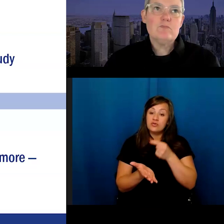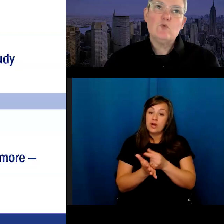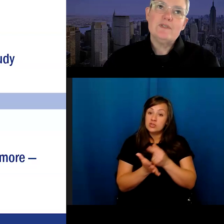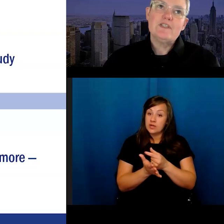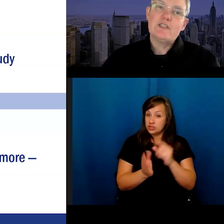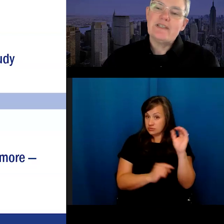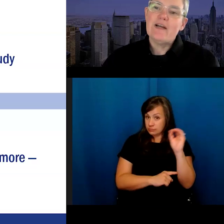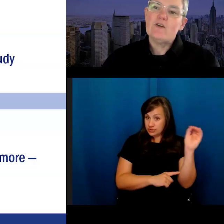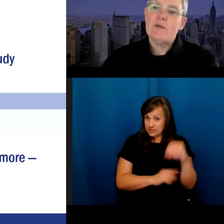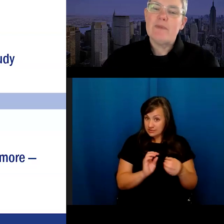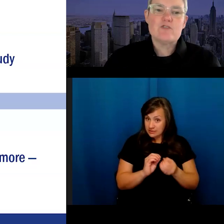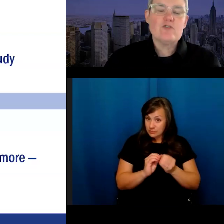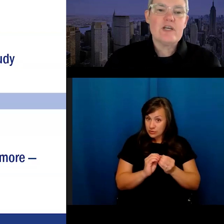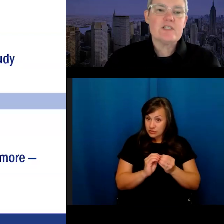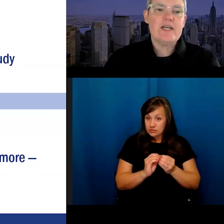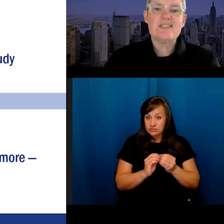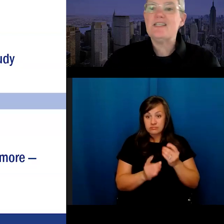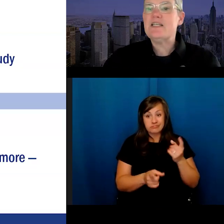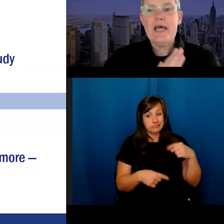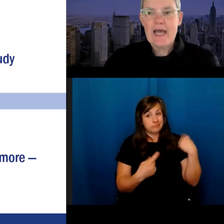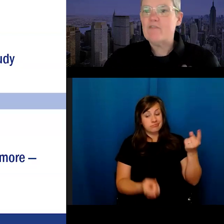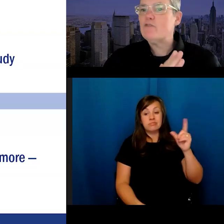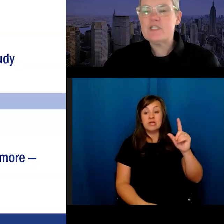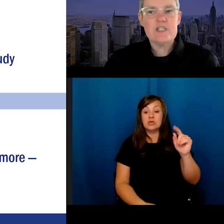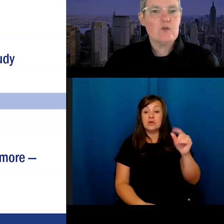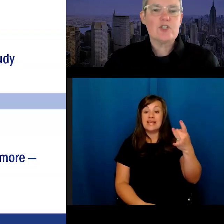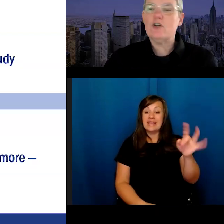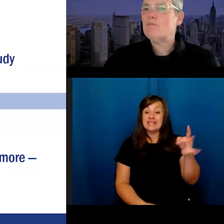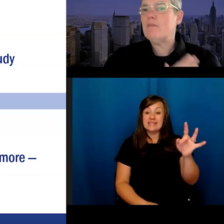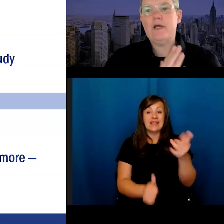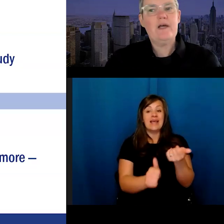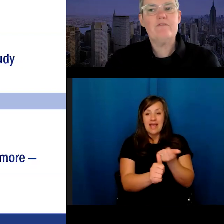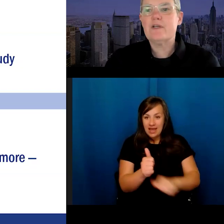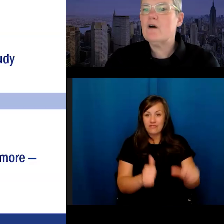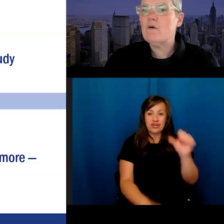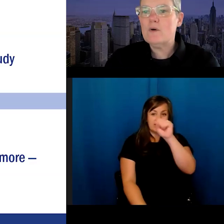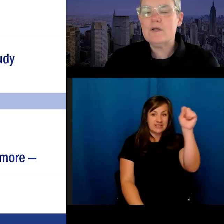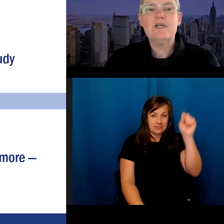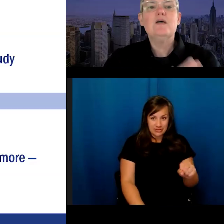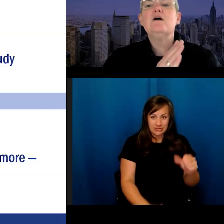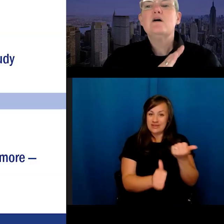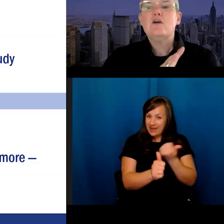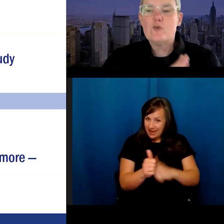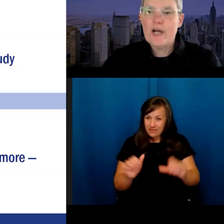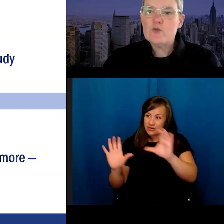Since data going back to 2018, every single term, every